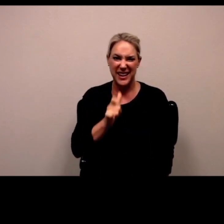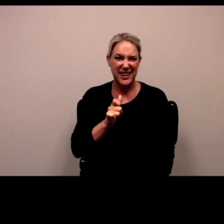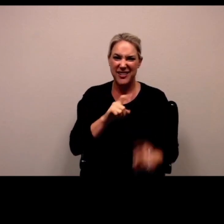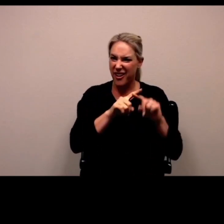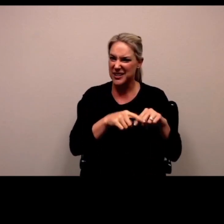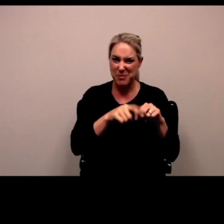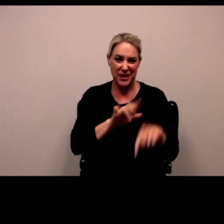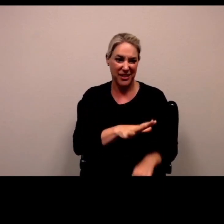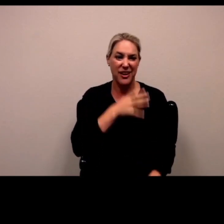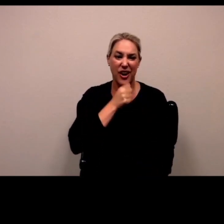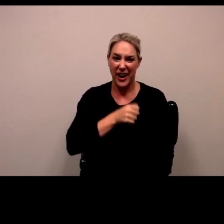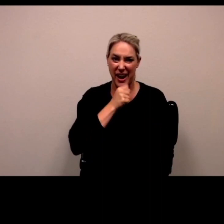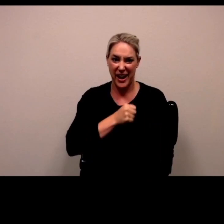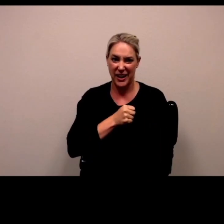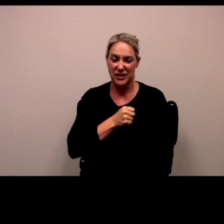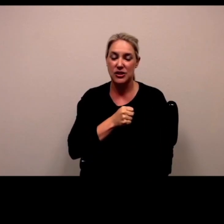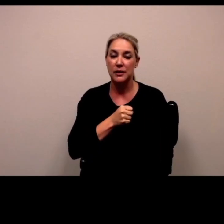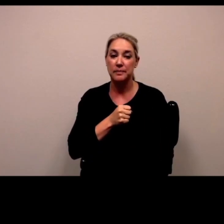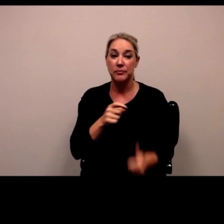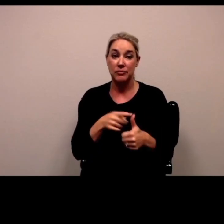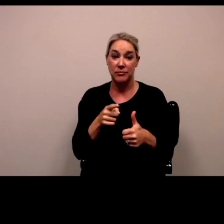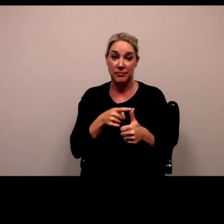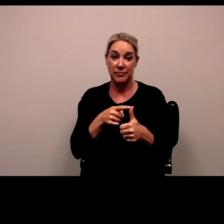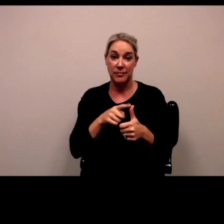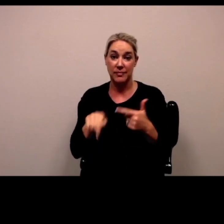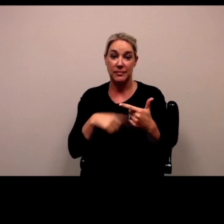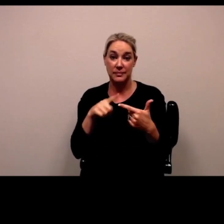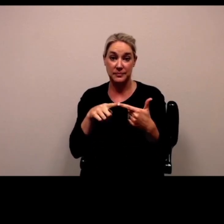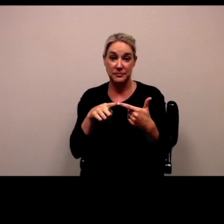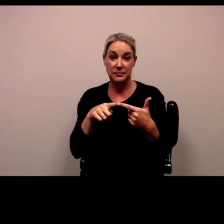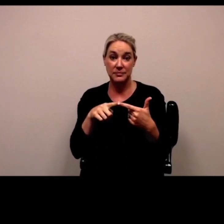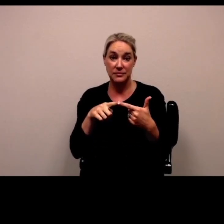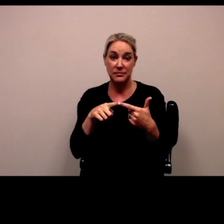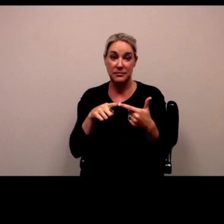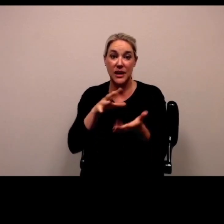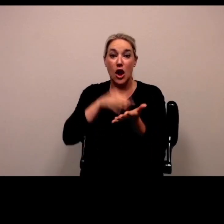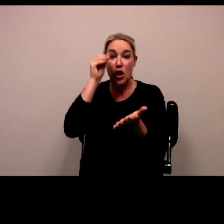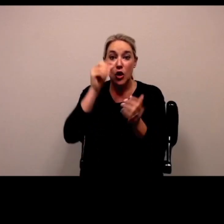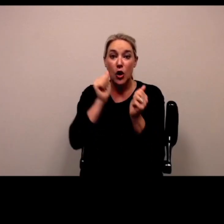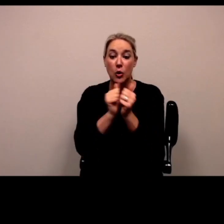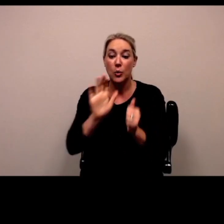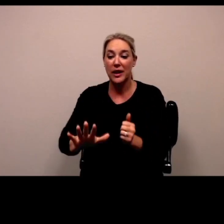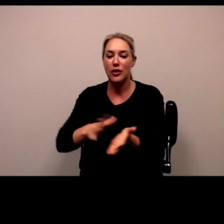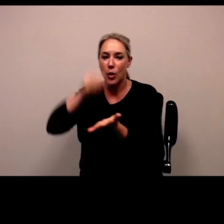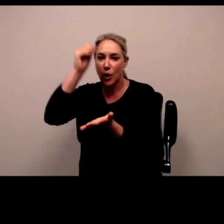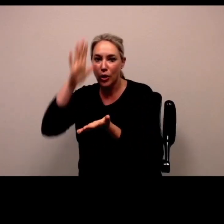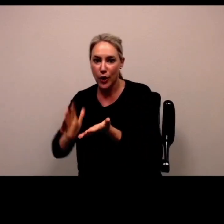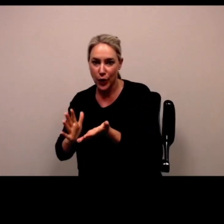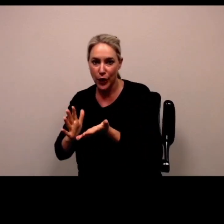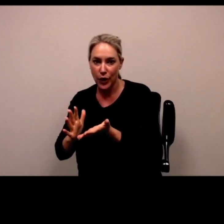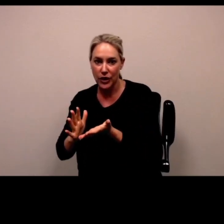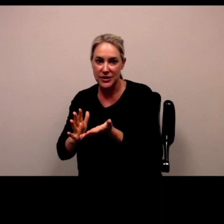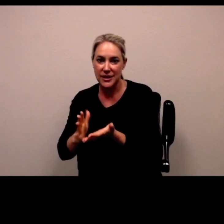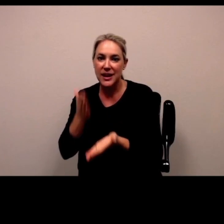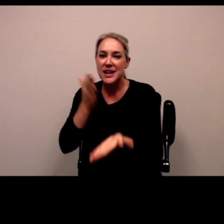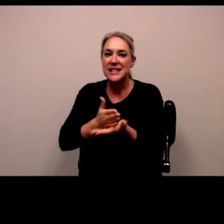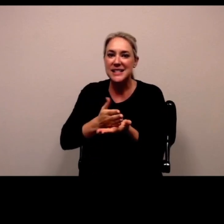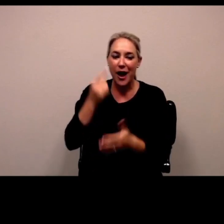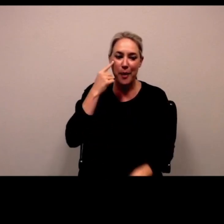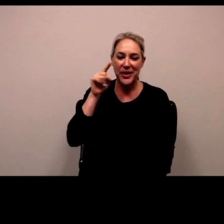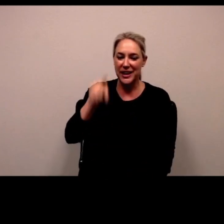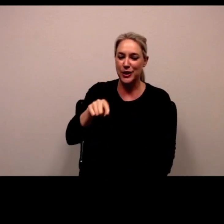cat. Embrace that first. Number two, learn with your learners. Stop thinking you have to be so